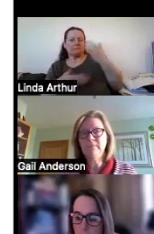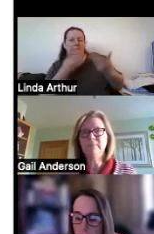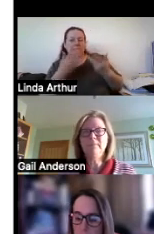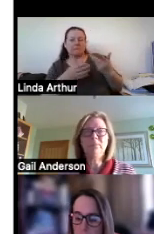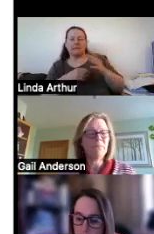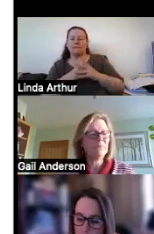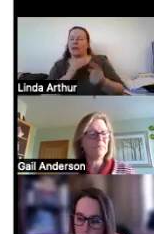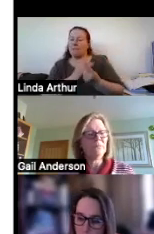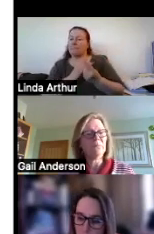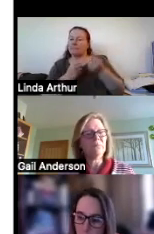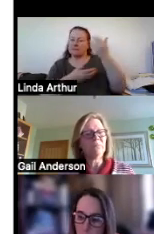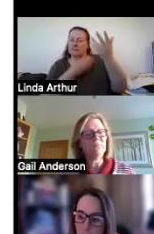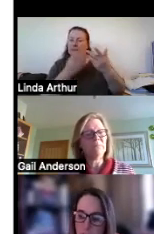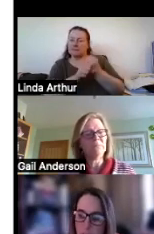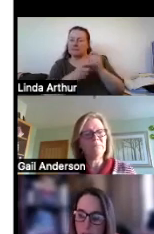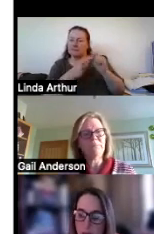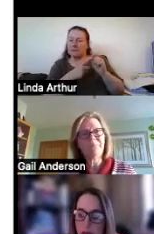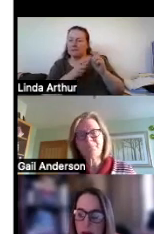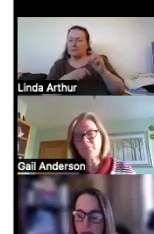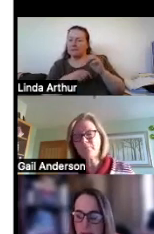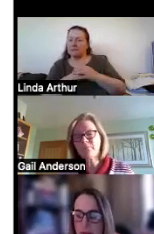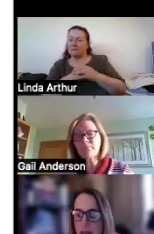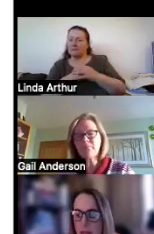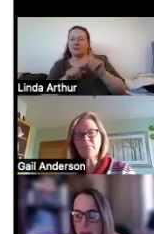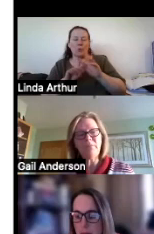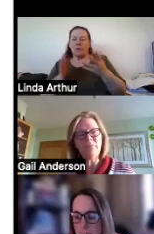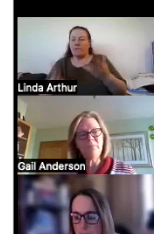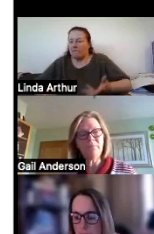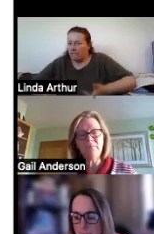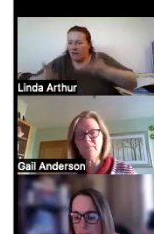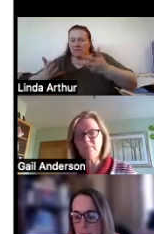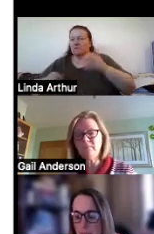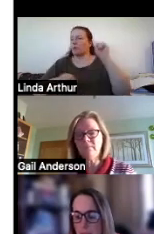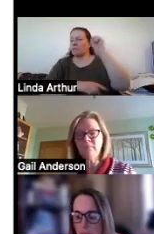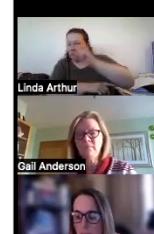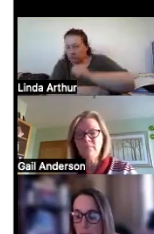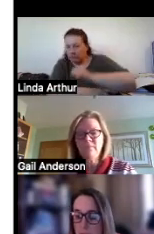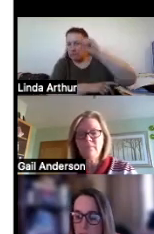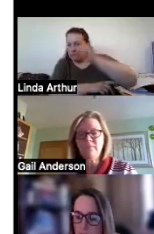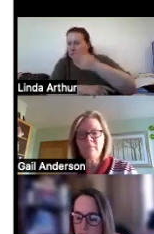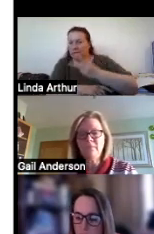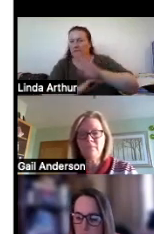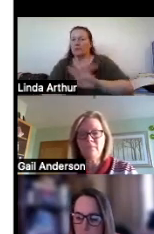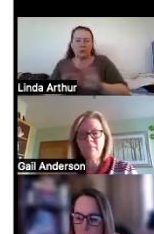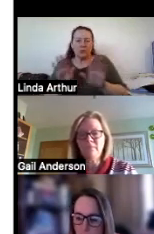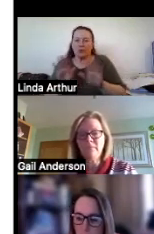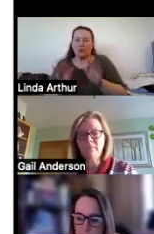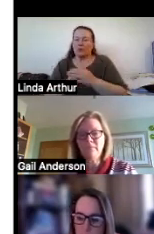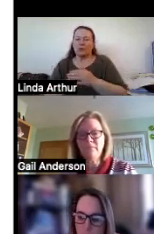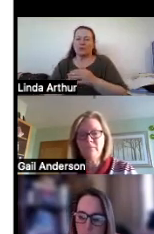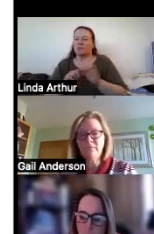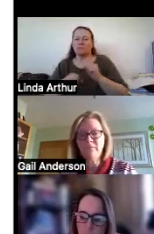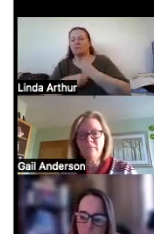if it happens, and where possible, avoiding your heavy lifting, repeated bending, and putting extra strain on those pelvic floor